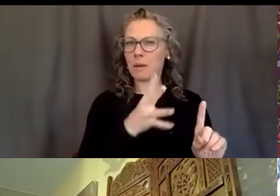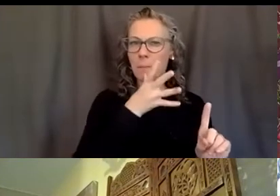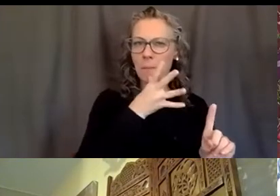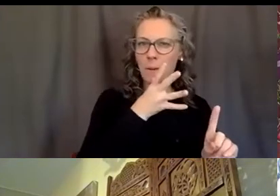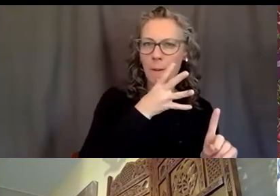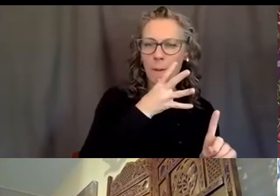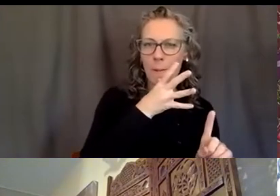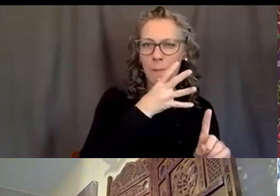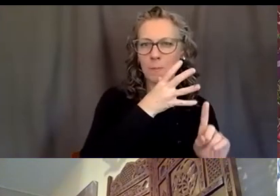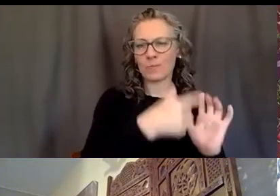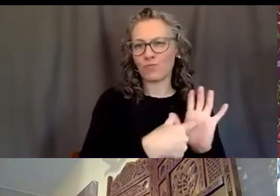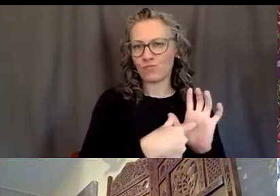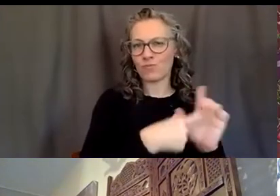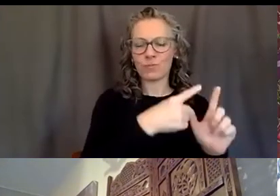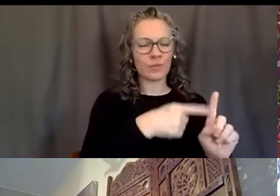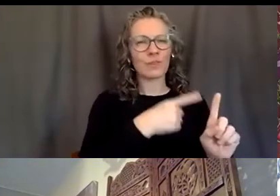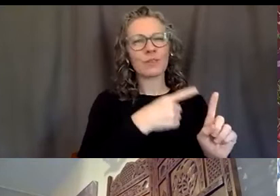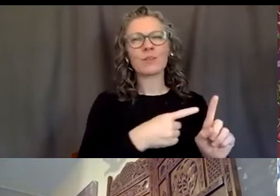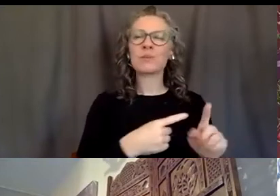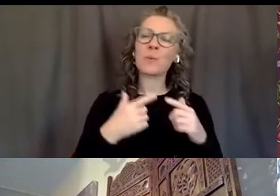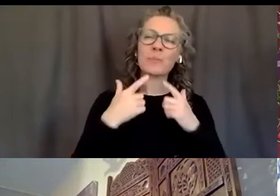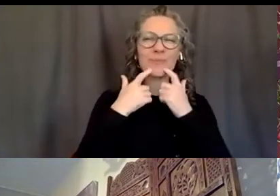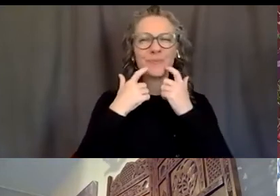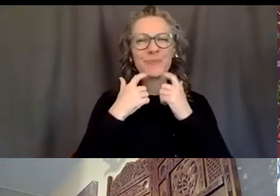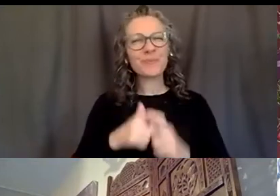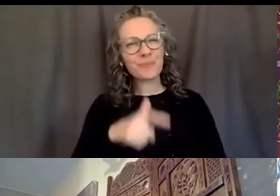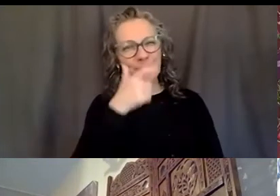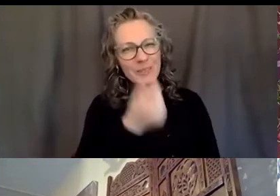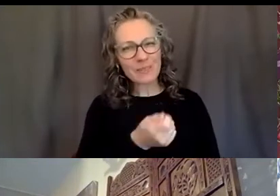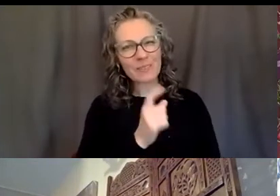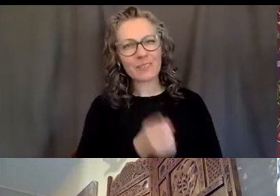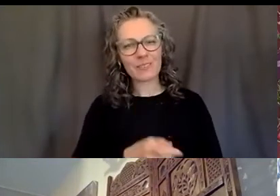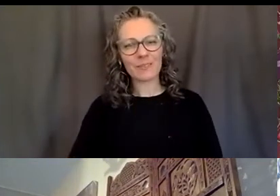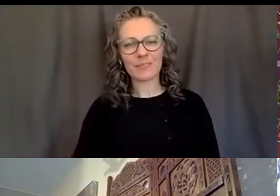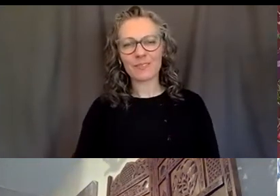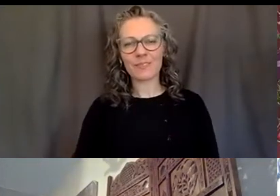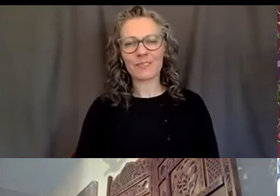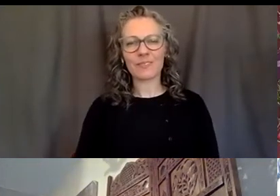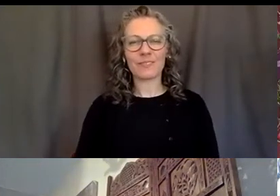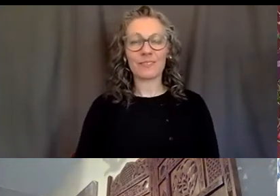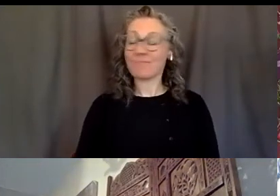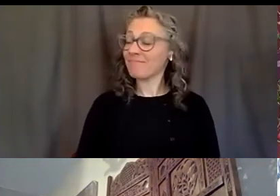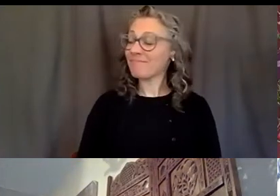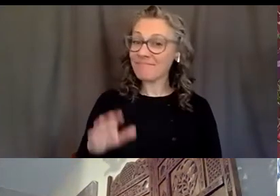So I find that to be very amusing. That's it. Oh, that's great.